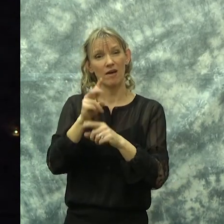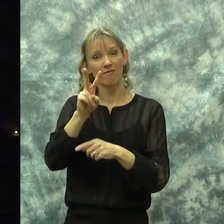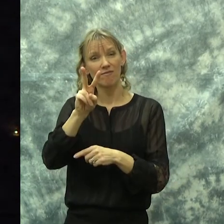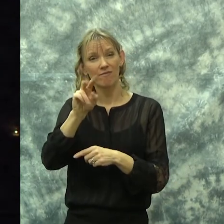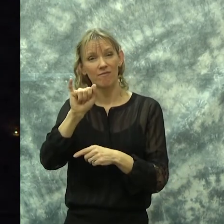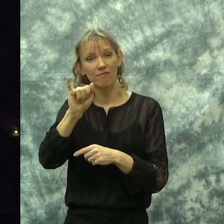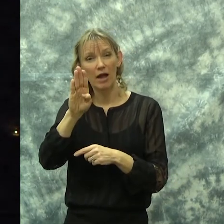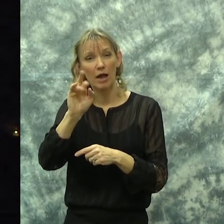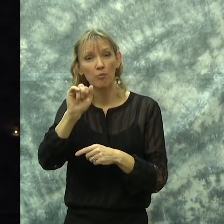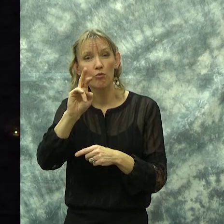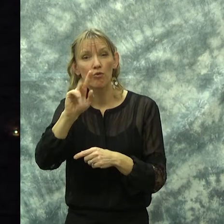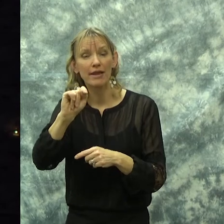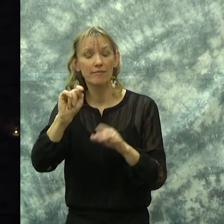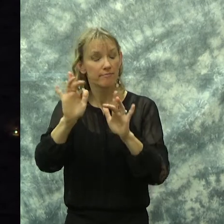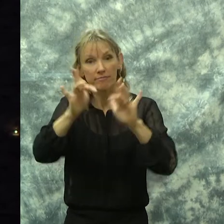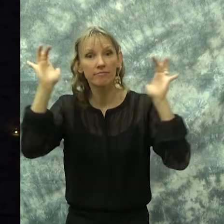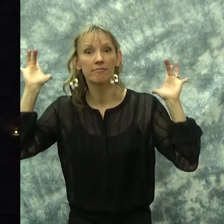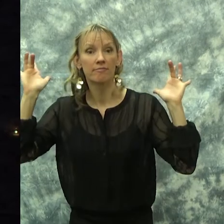co-creative,